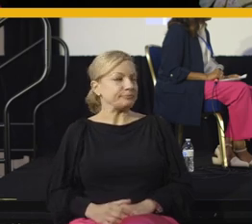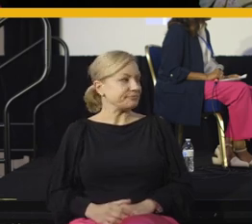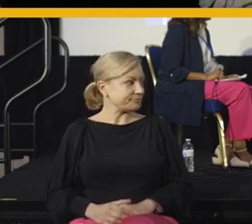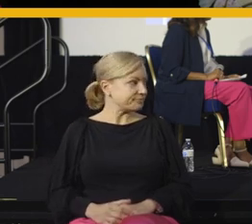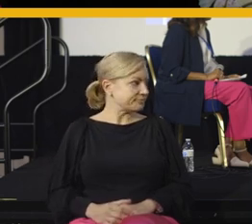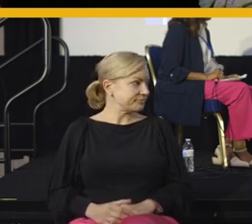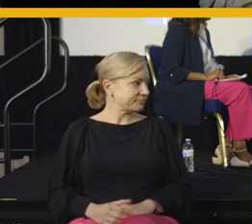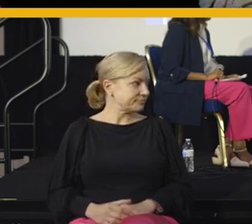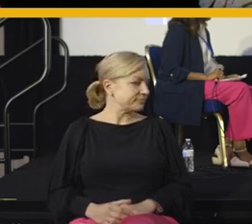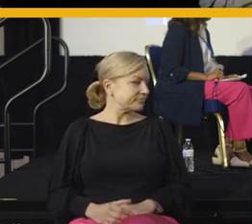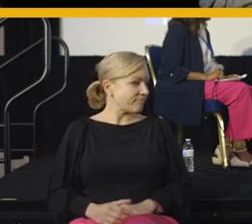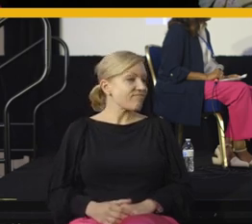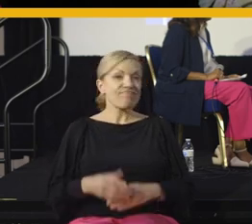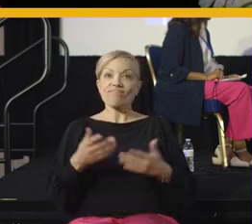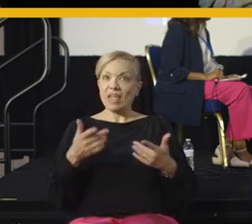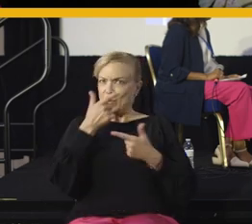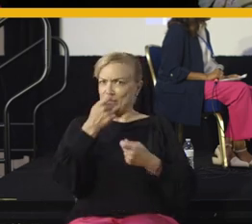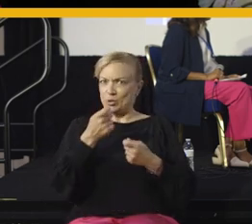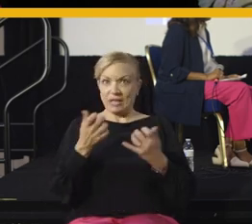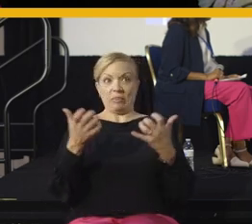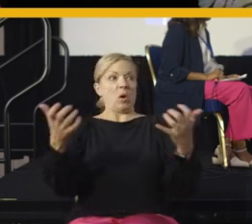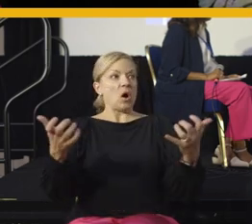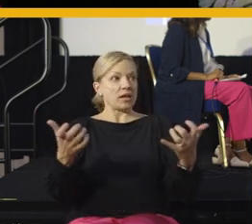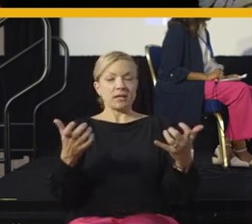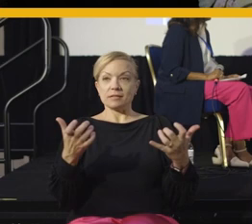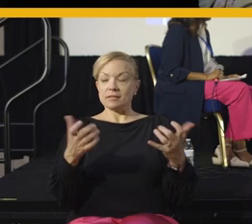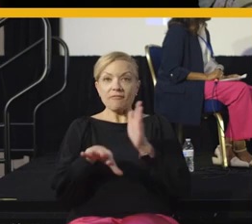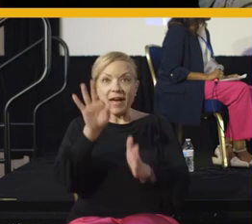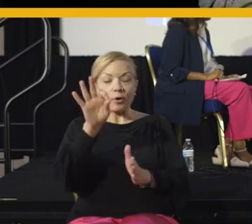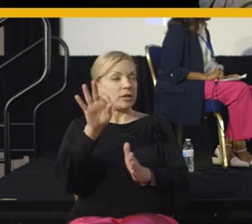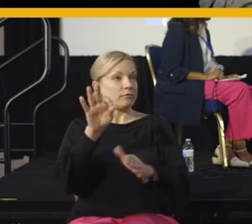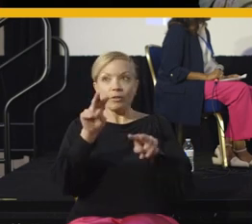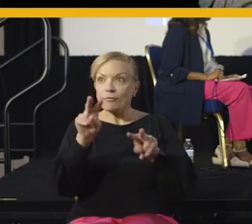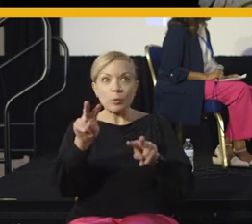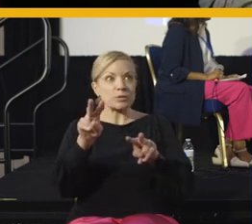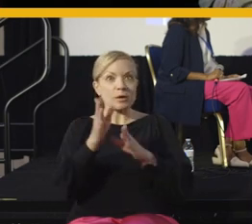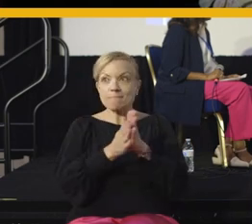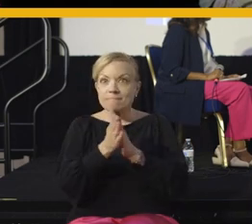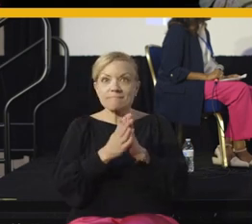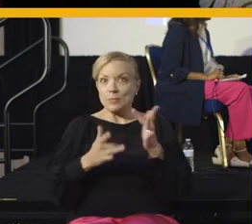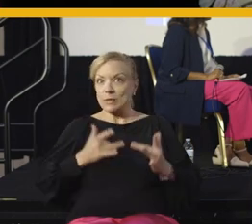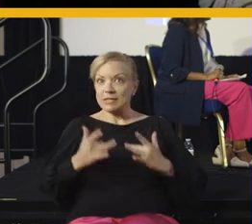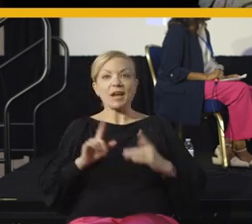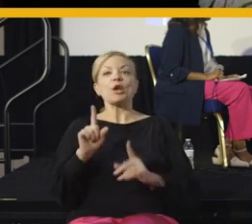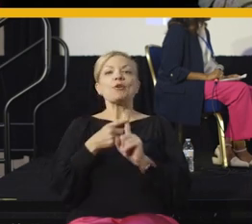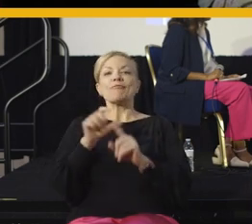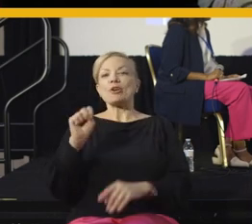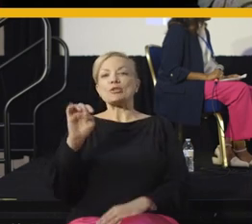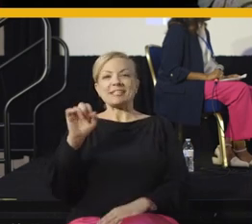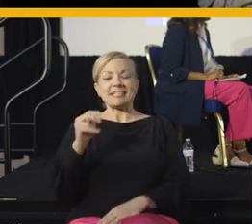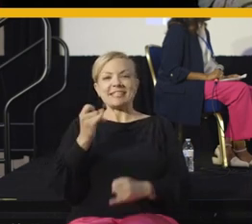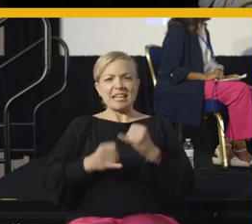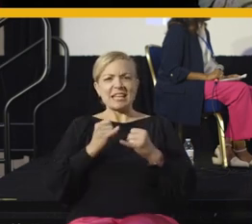see that audiences found it there. They looked forward to it. When our first season ended, we had a lady who called